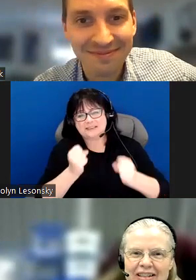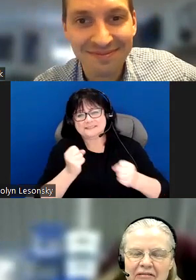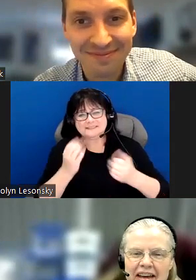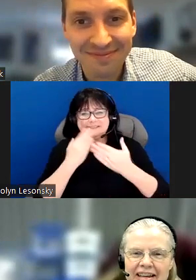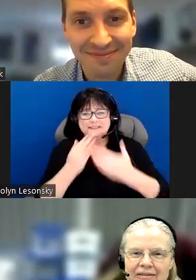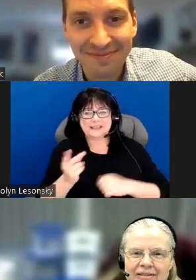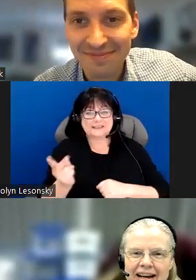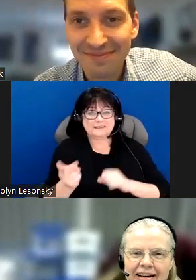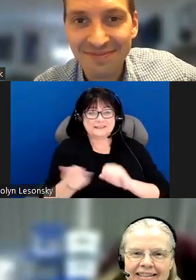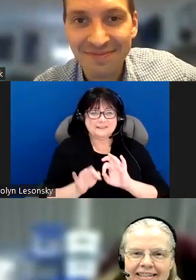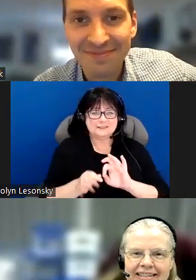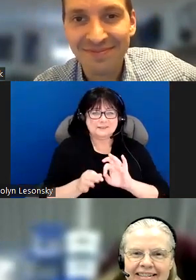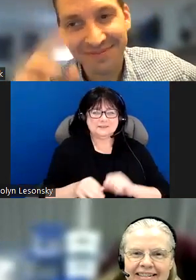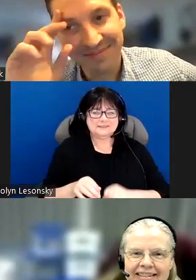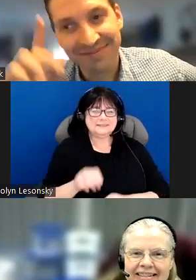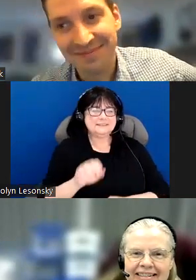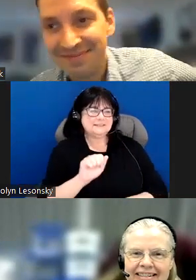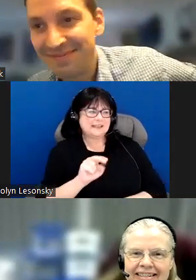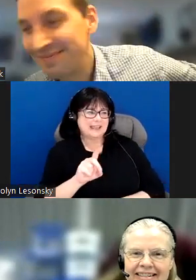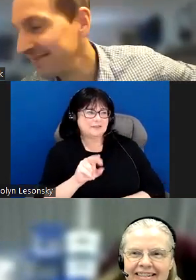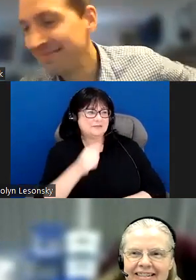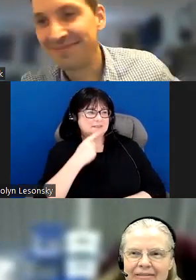There's lots of thank yous, Jack.